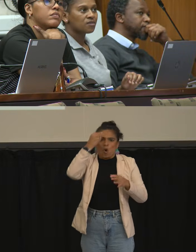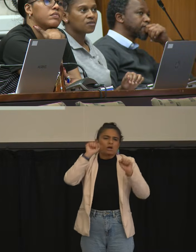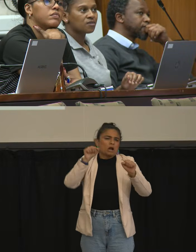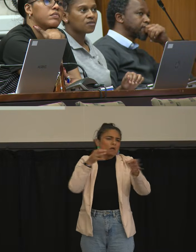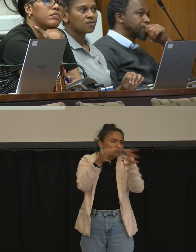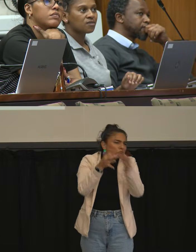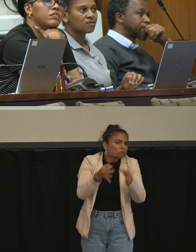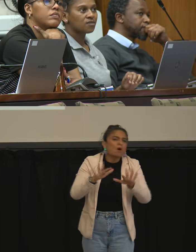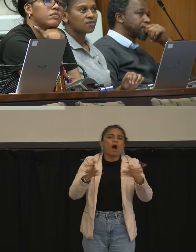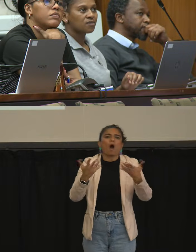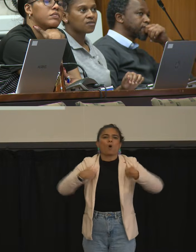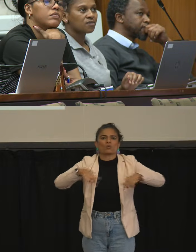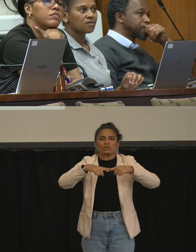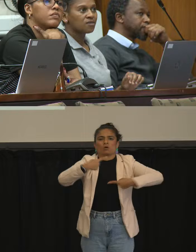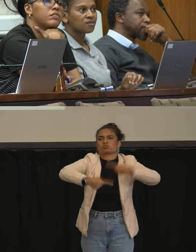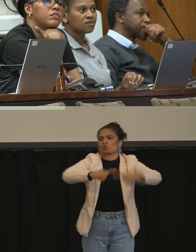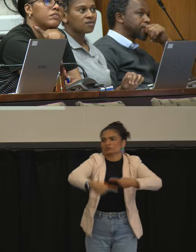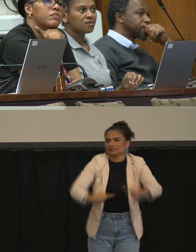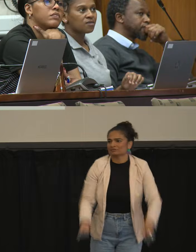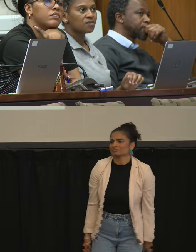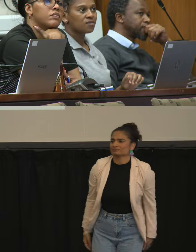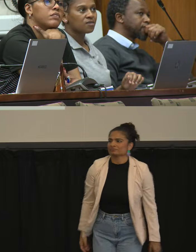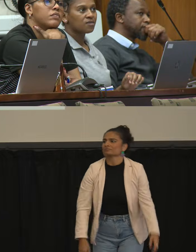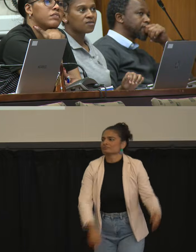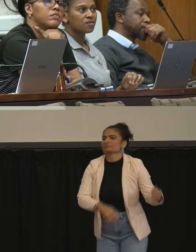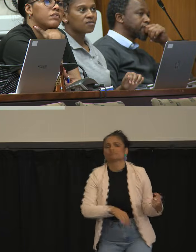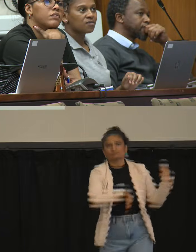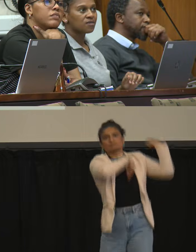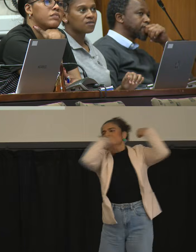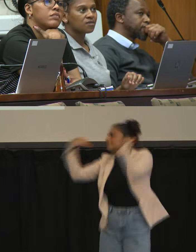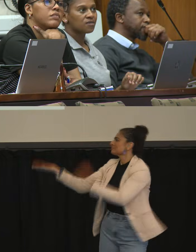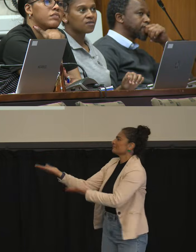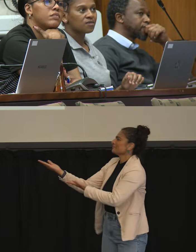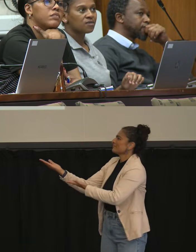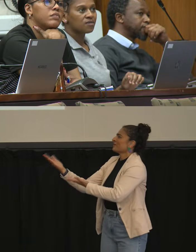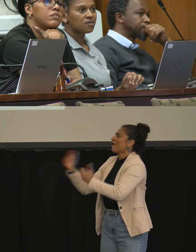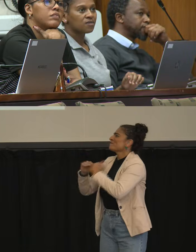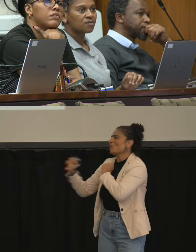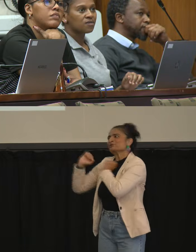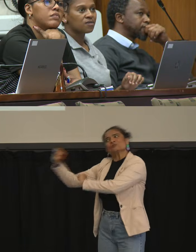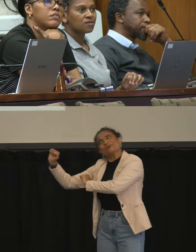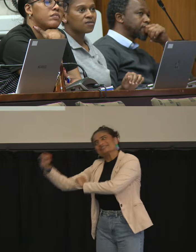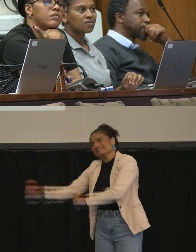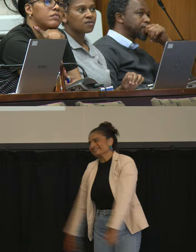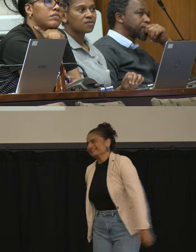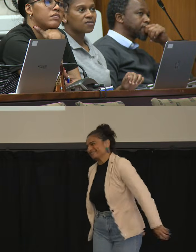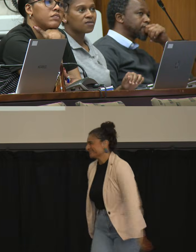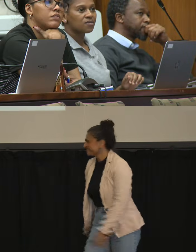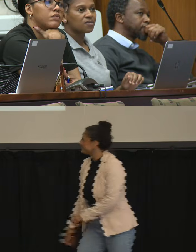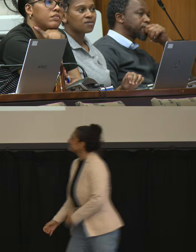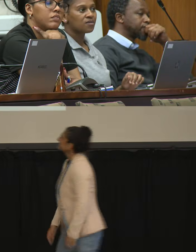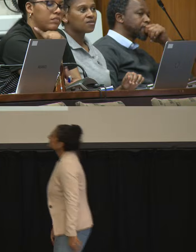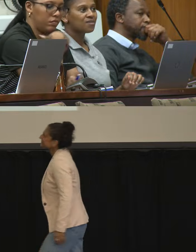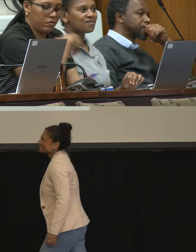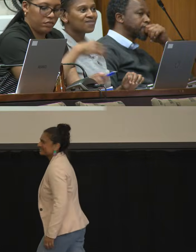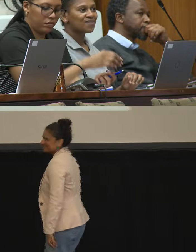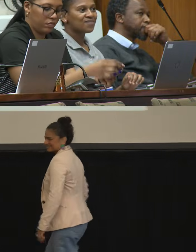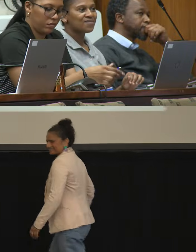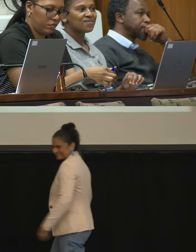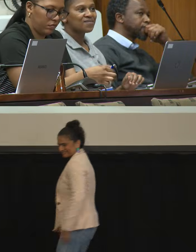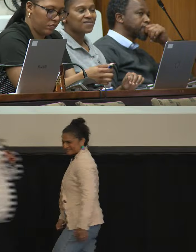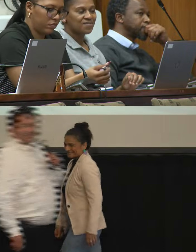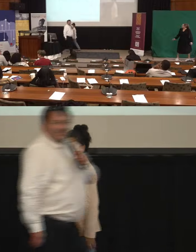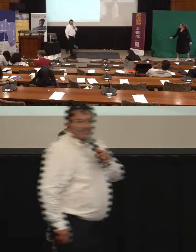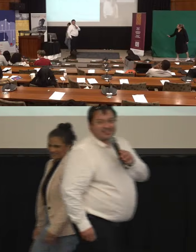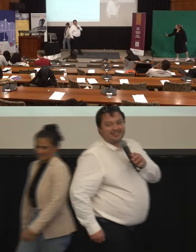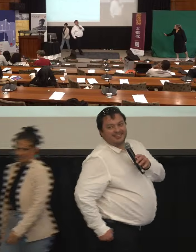accessed resource. And so Joan will explain the process of the vocab list. Over to you.